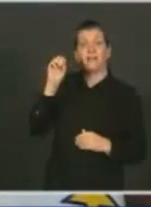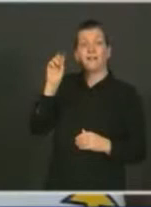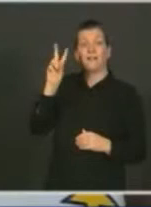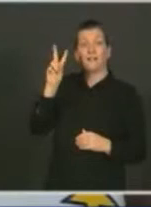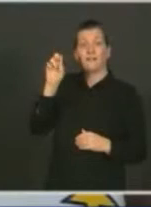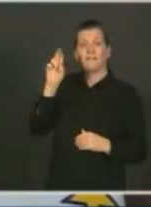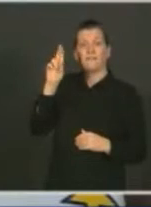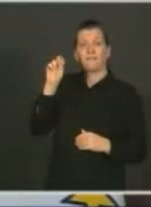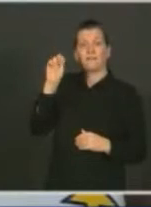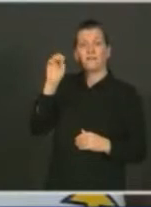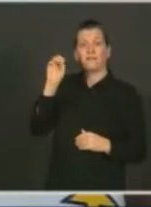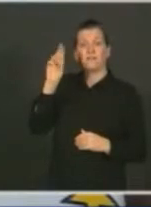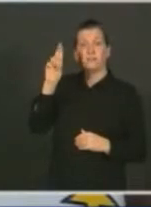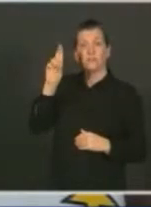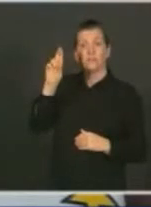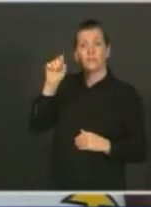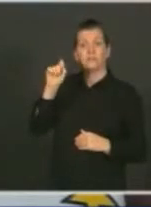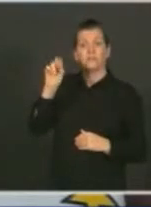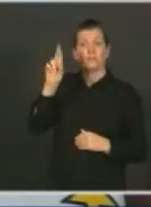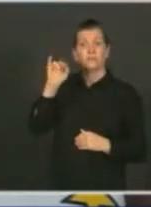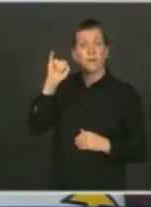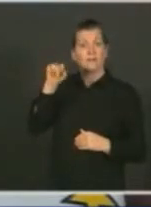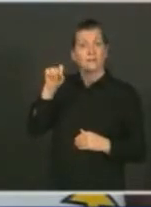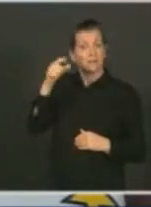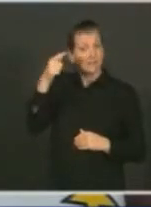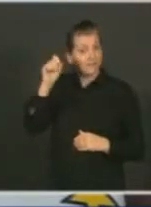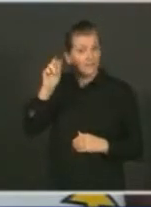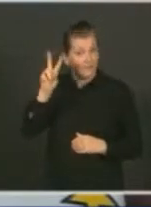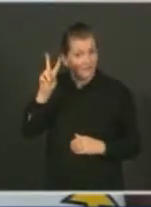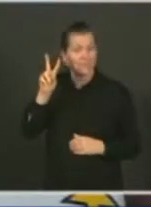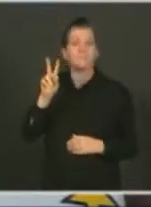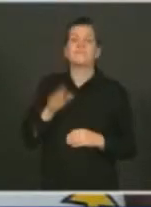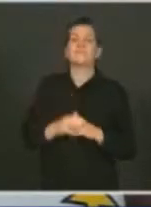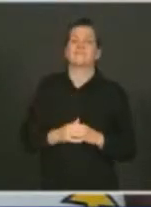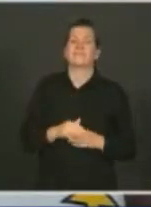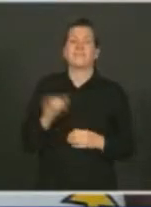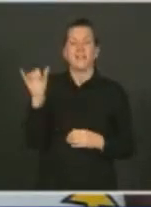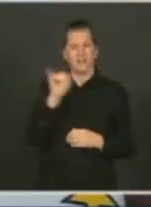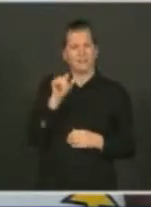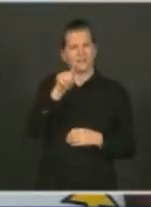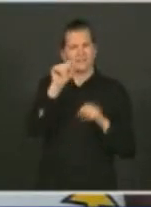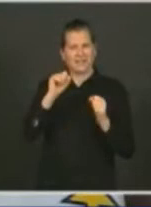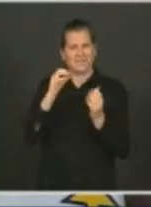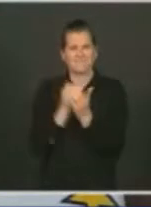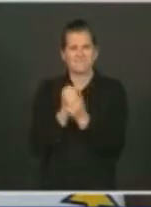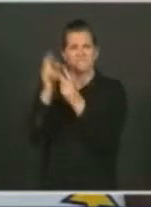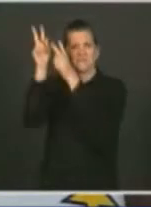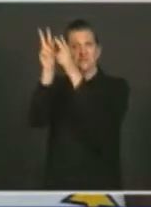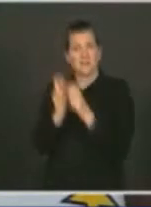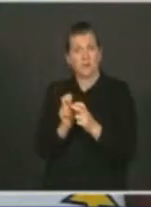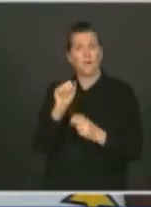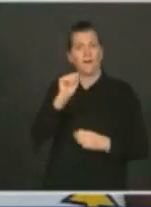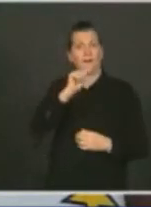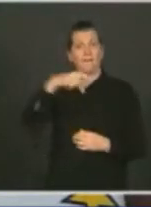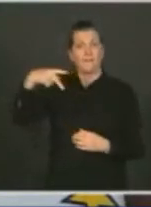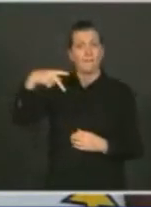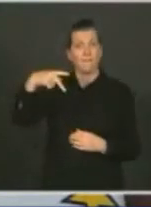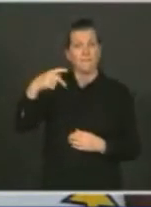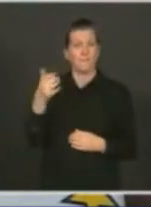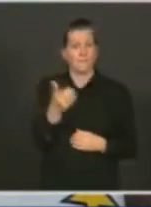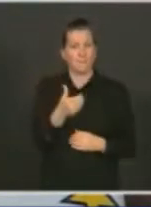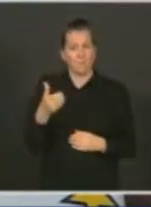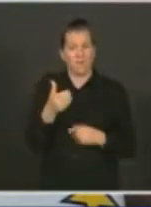governor.ri.gov. And if you haven't yet downloaded the Crush COVID app, about 100,000 Rhode Islanders have. If